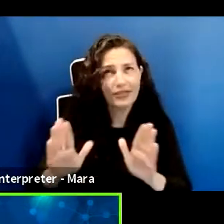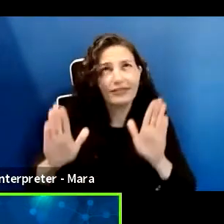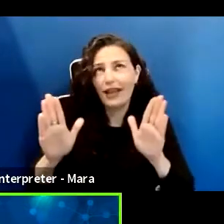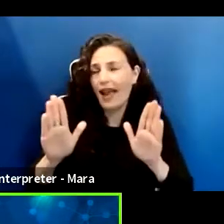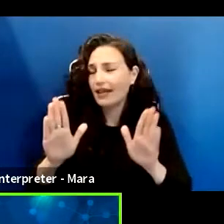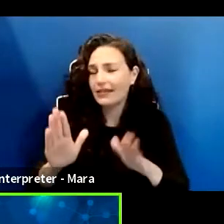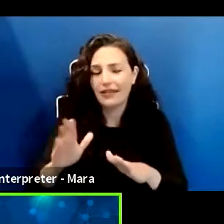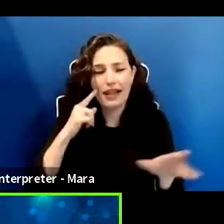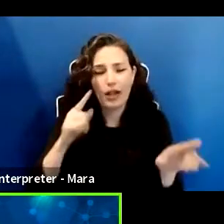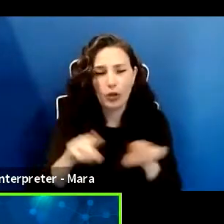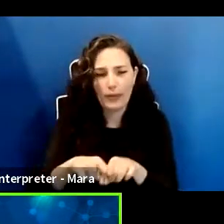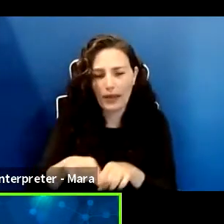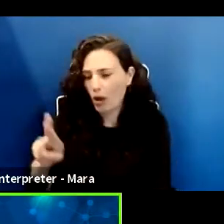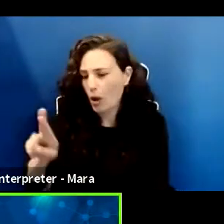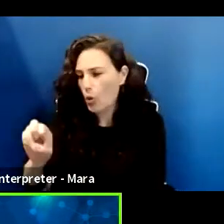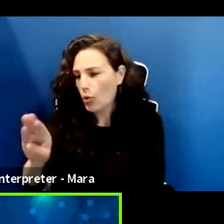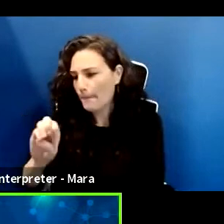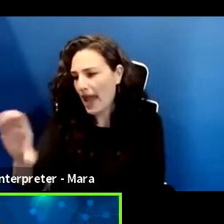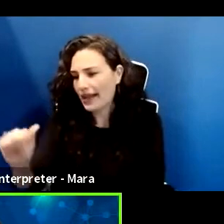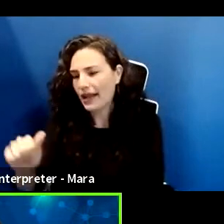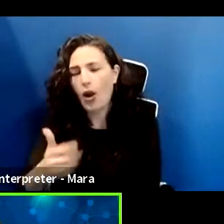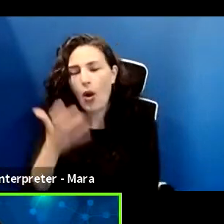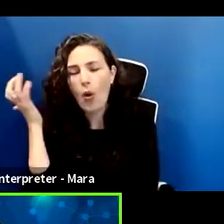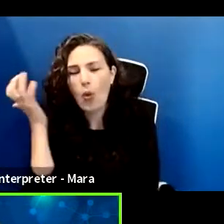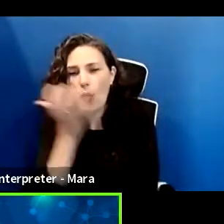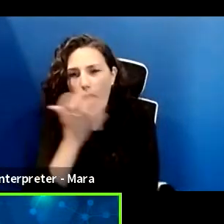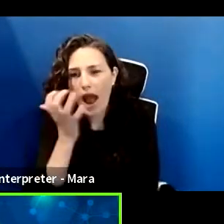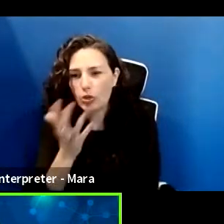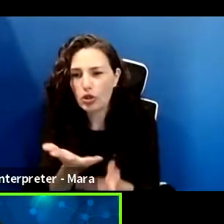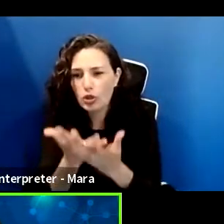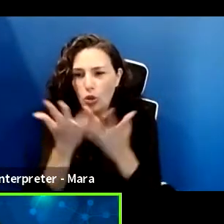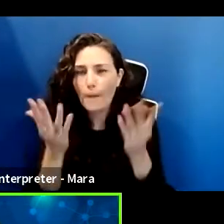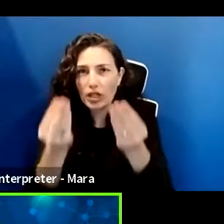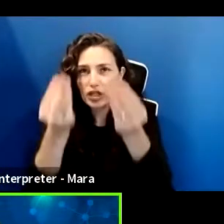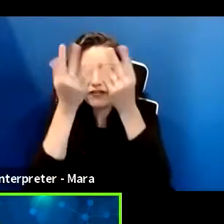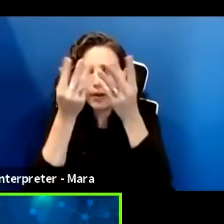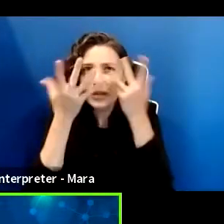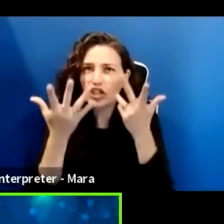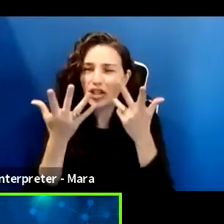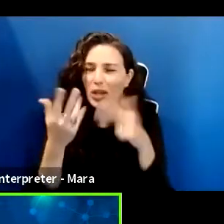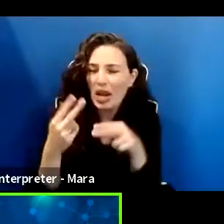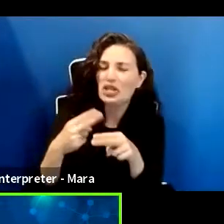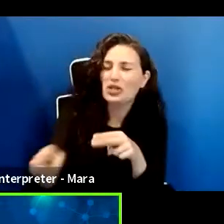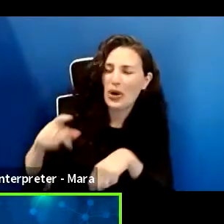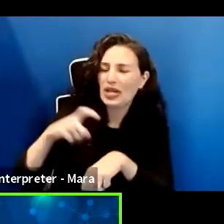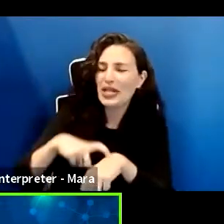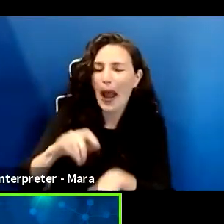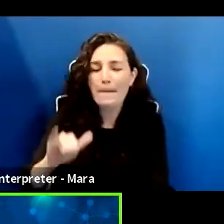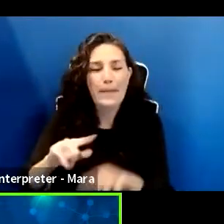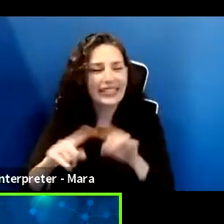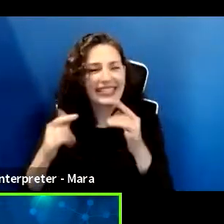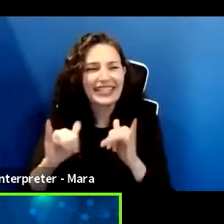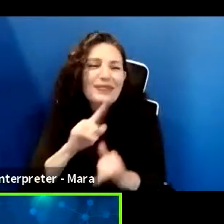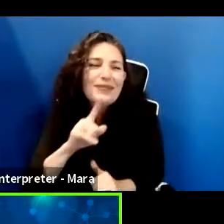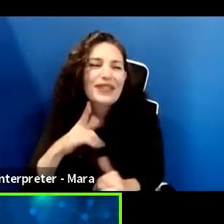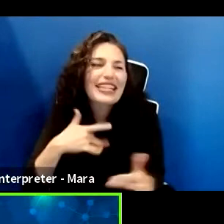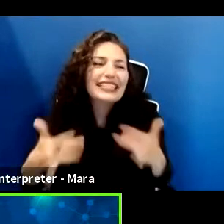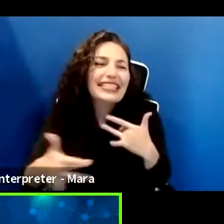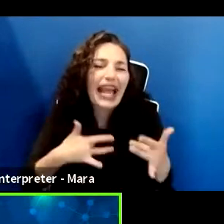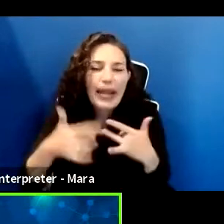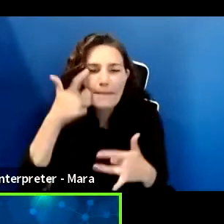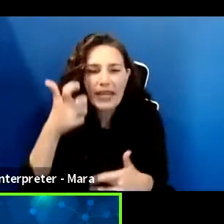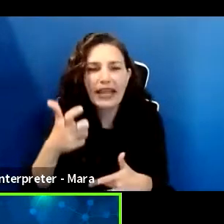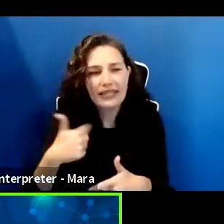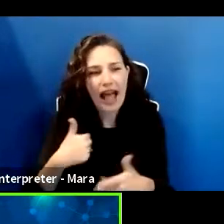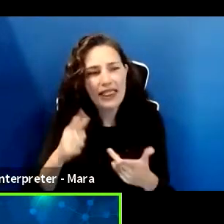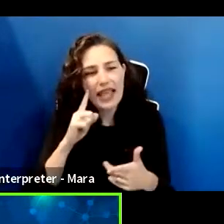guys, what a lot of information in a short amount of time. I think this is so exciting because I feel like people really want